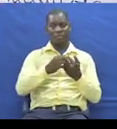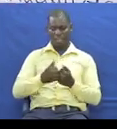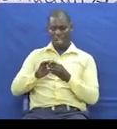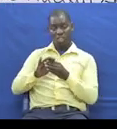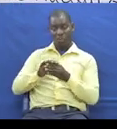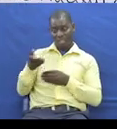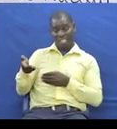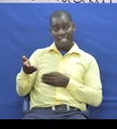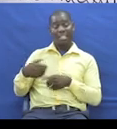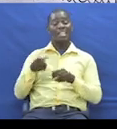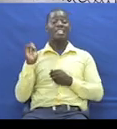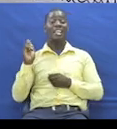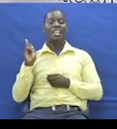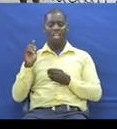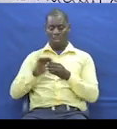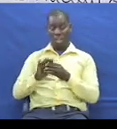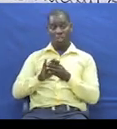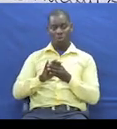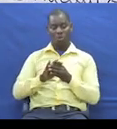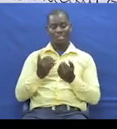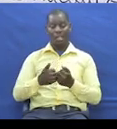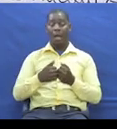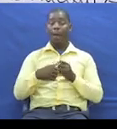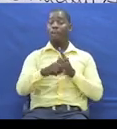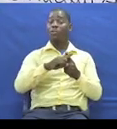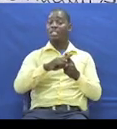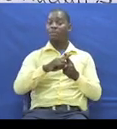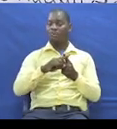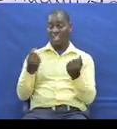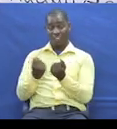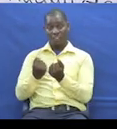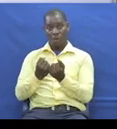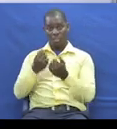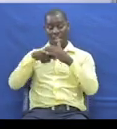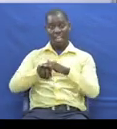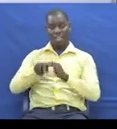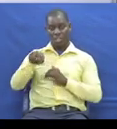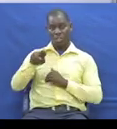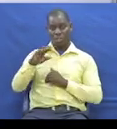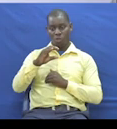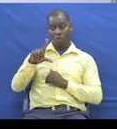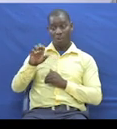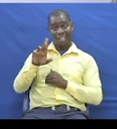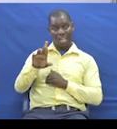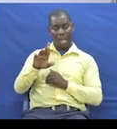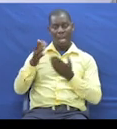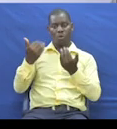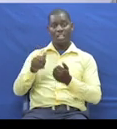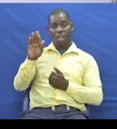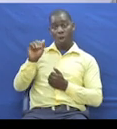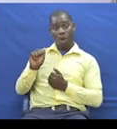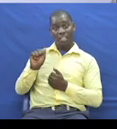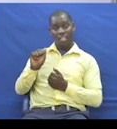here, it's a positive in nature, so the charge here is a positive, and it's found in the nuclear, and or we call it as a